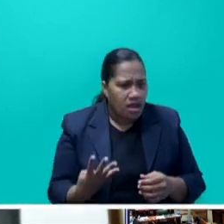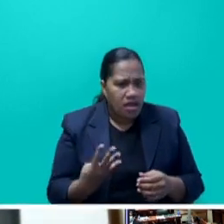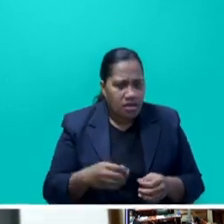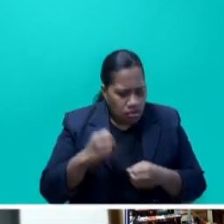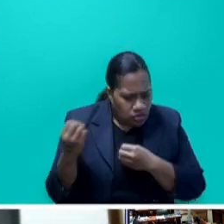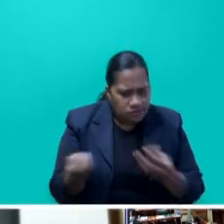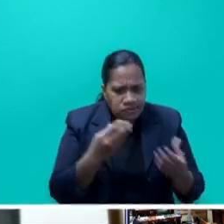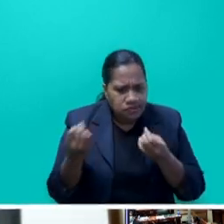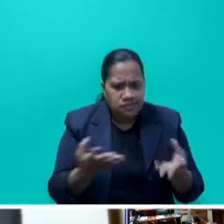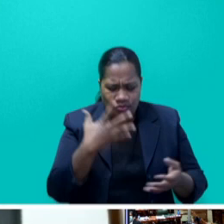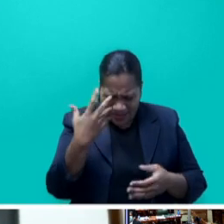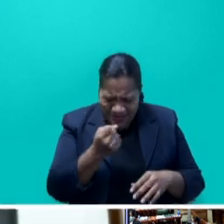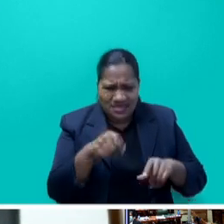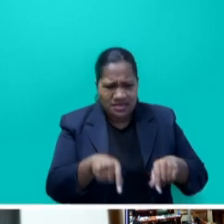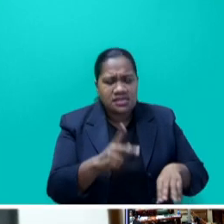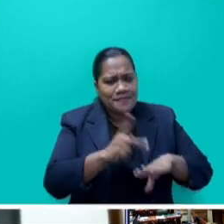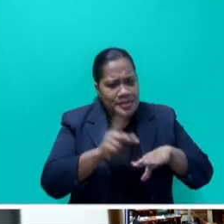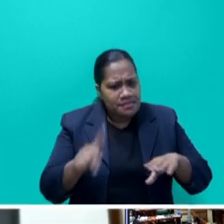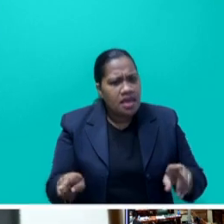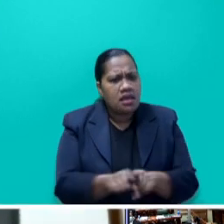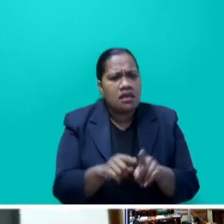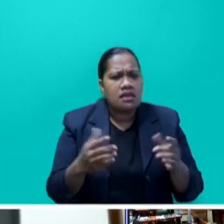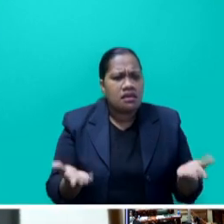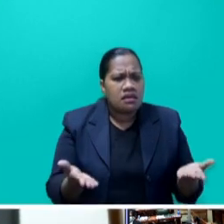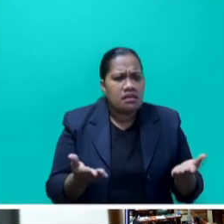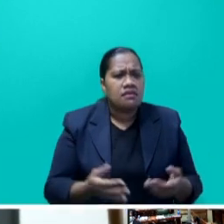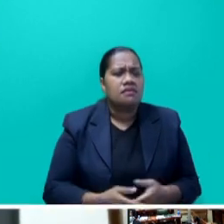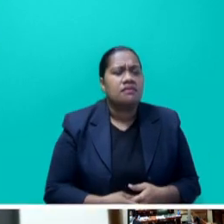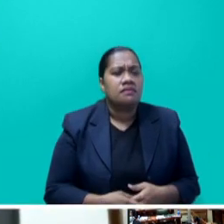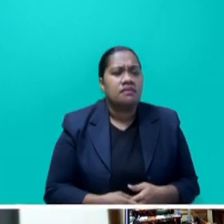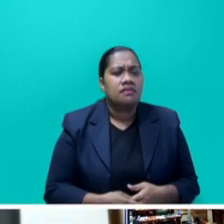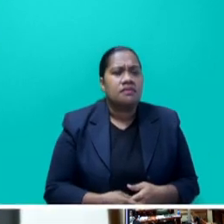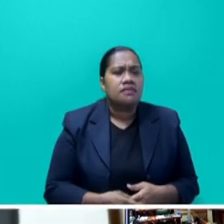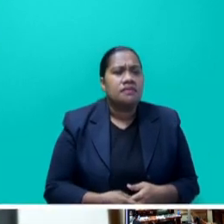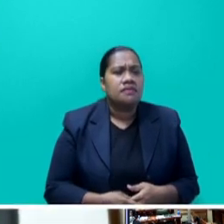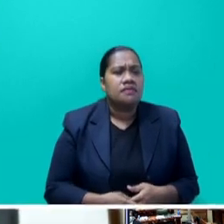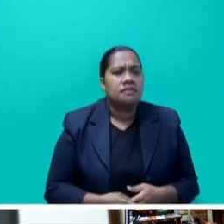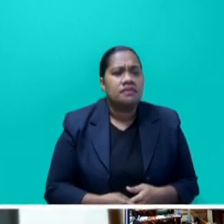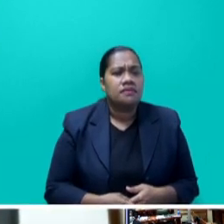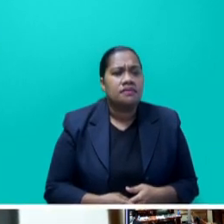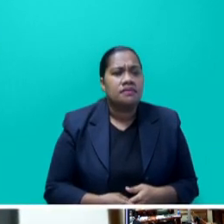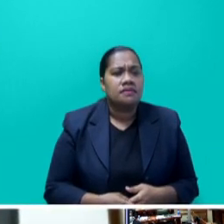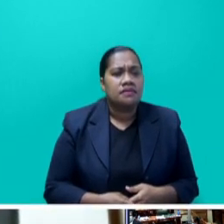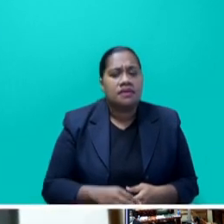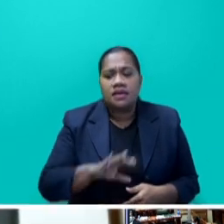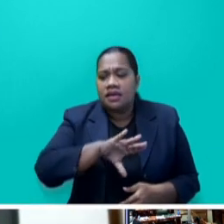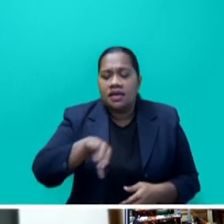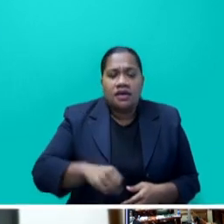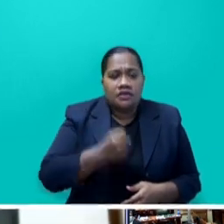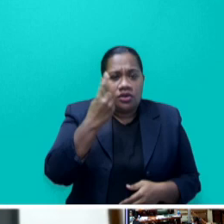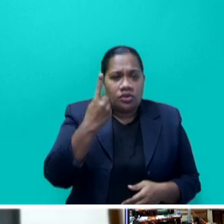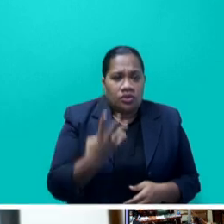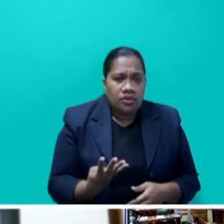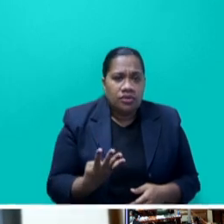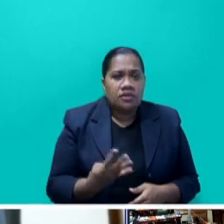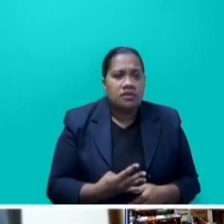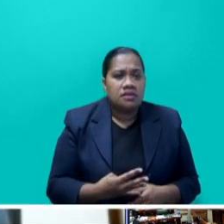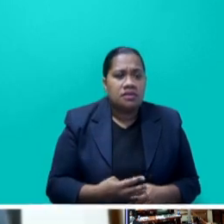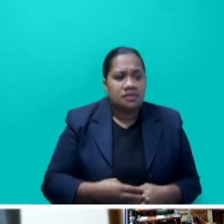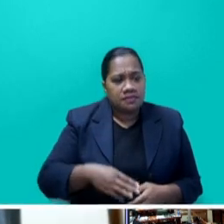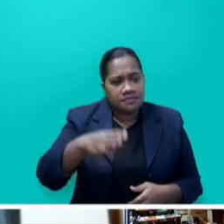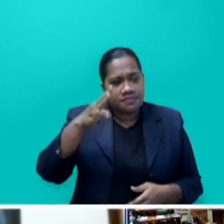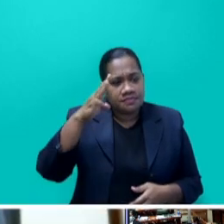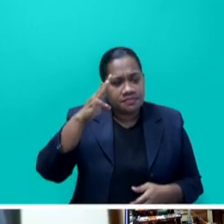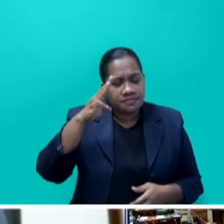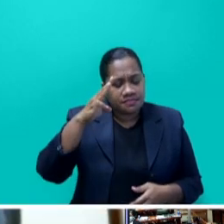he been in Parliament? I think you should go home. Every quarter, Mr. Speaker, so I